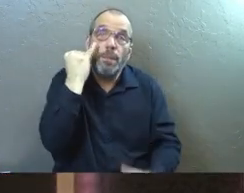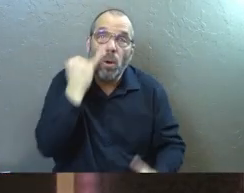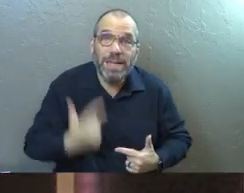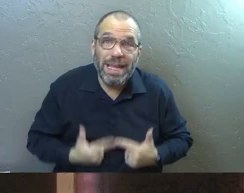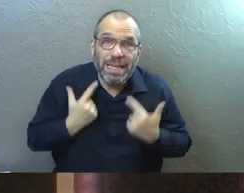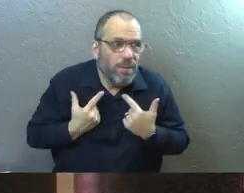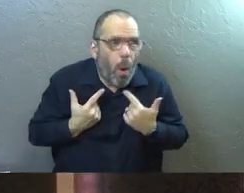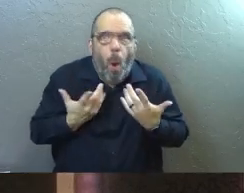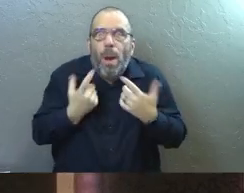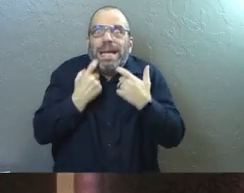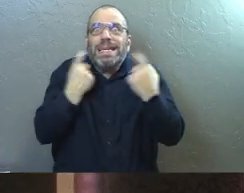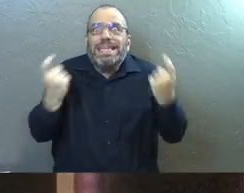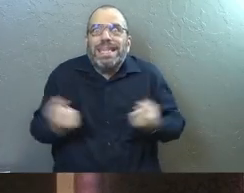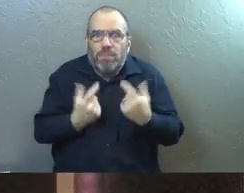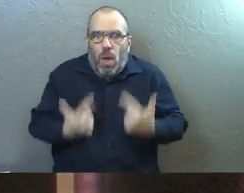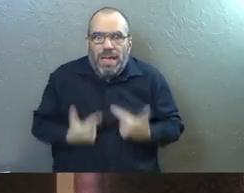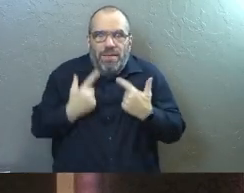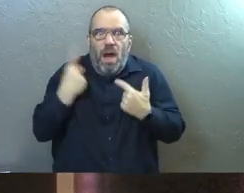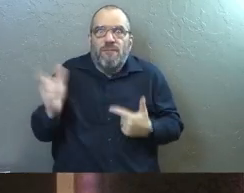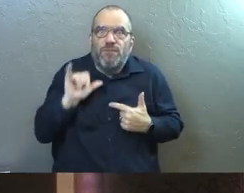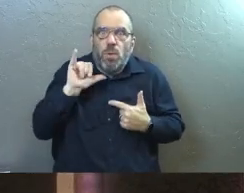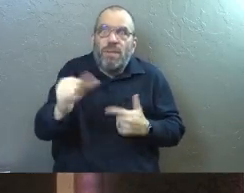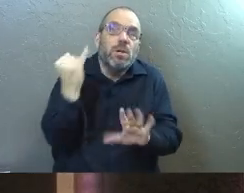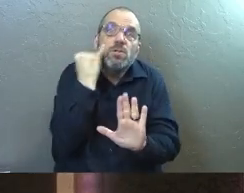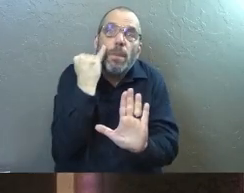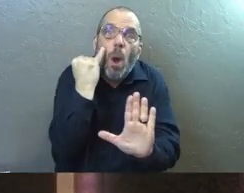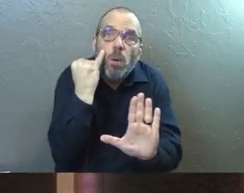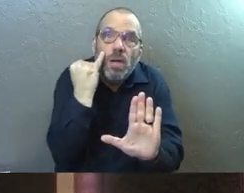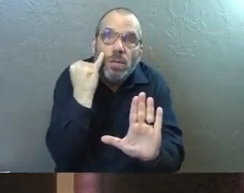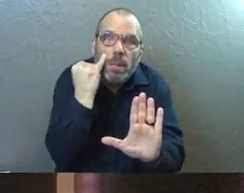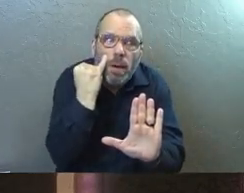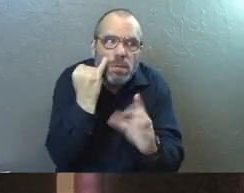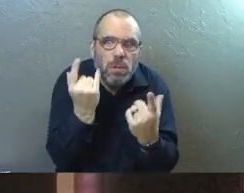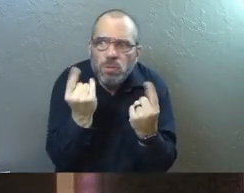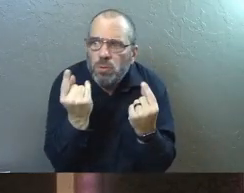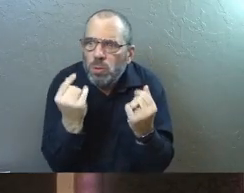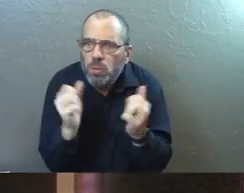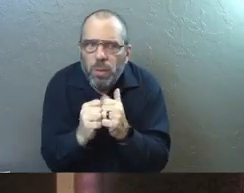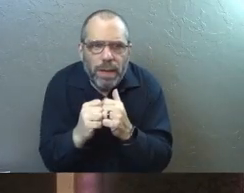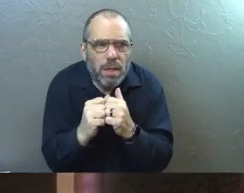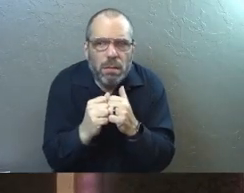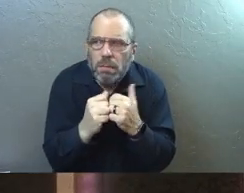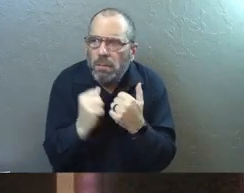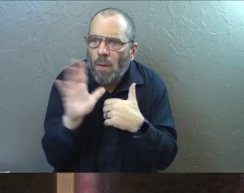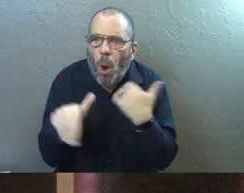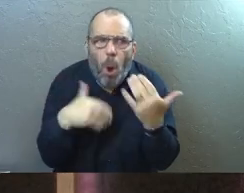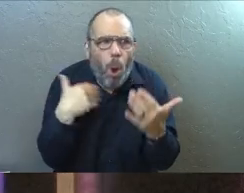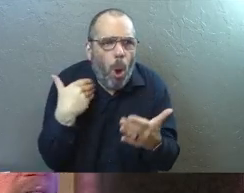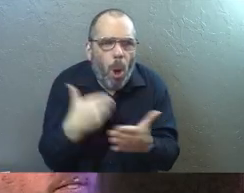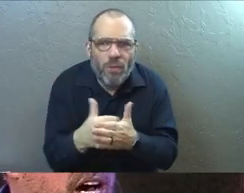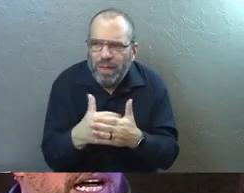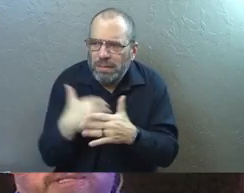or if any sinful person could live forever, what would they do with centuries